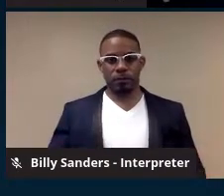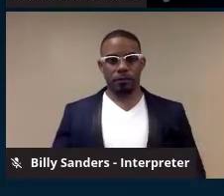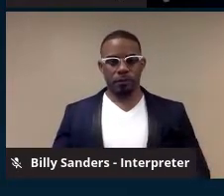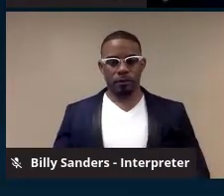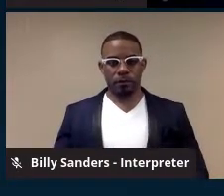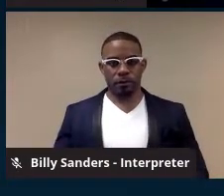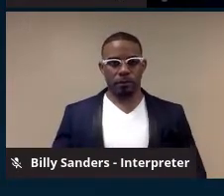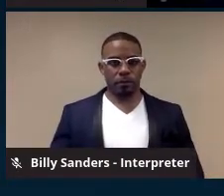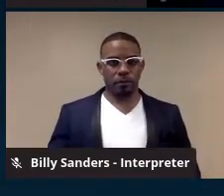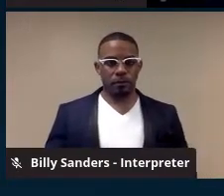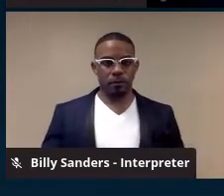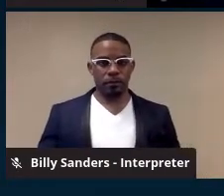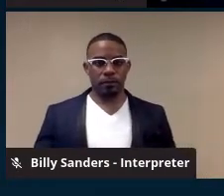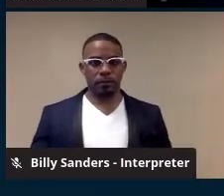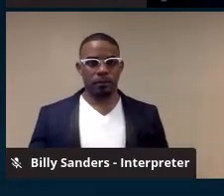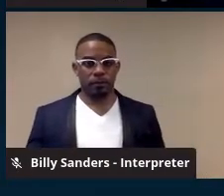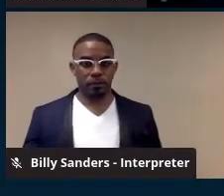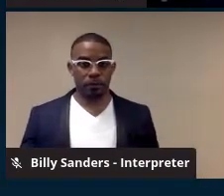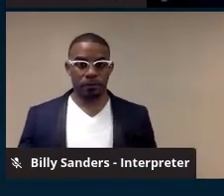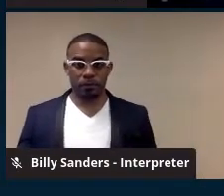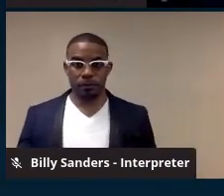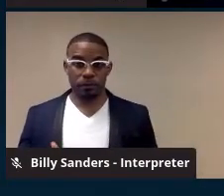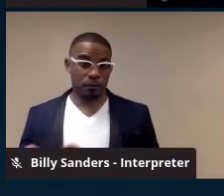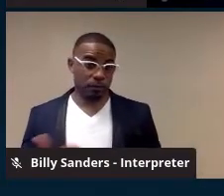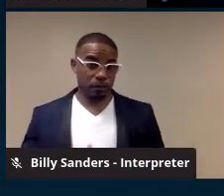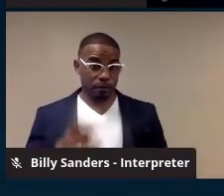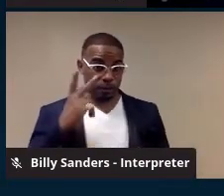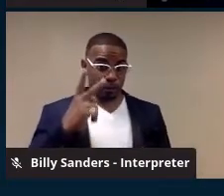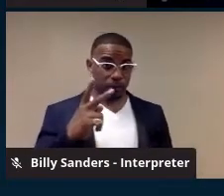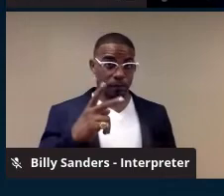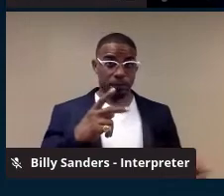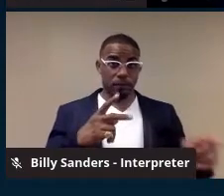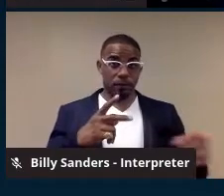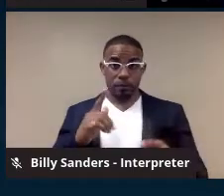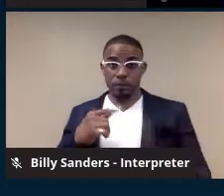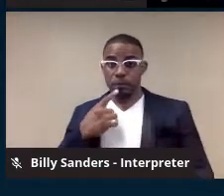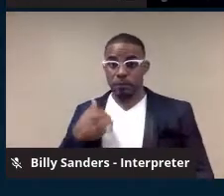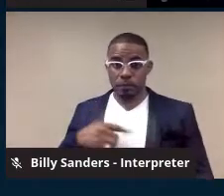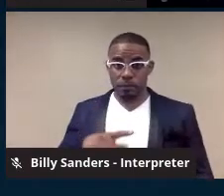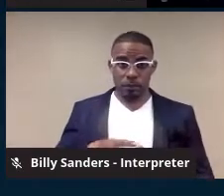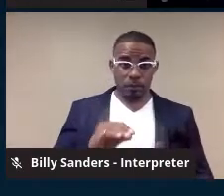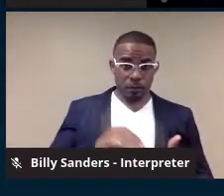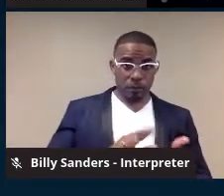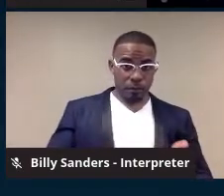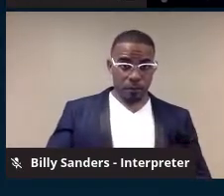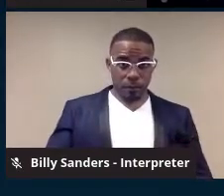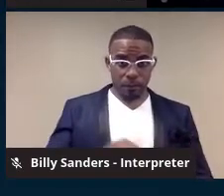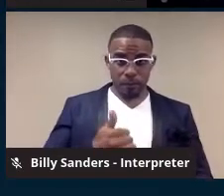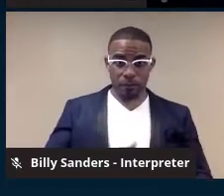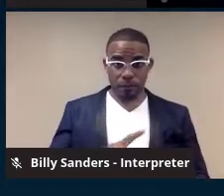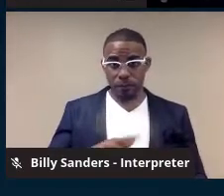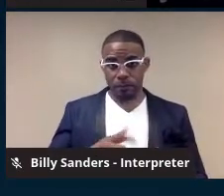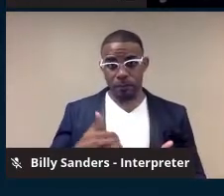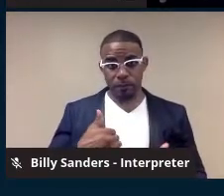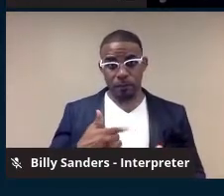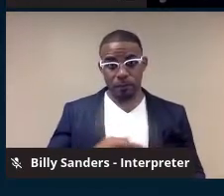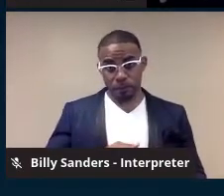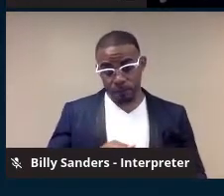that one. And yeah, you'll see on the layout, it tells us to put the nav in, and then you've got your